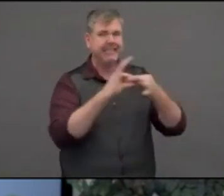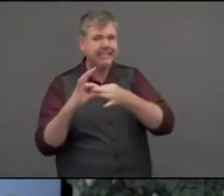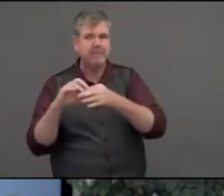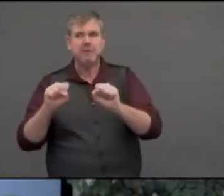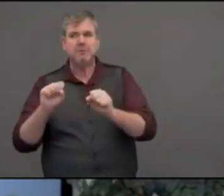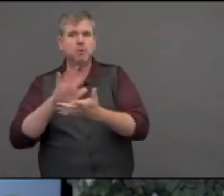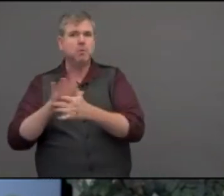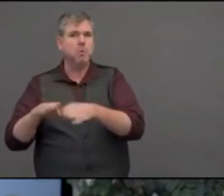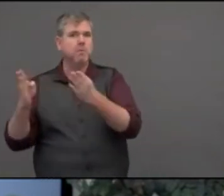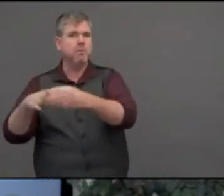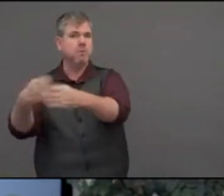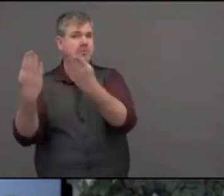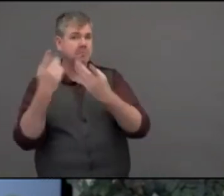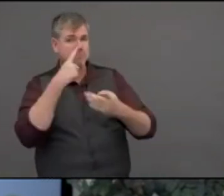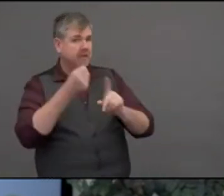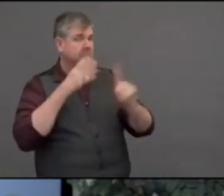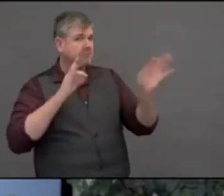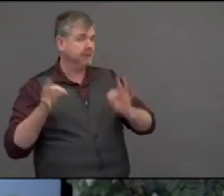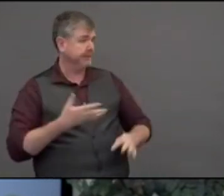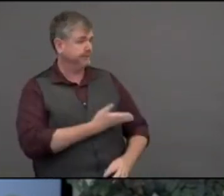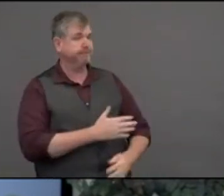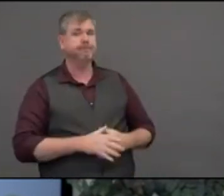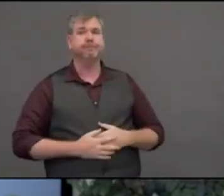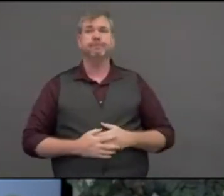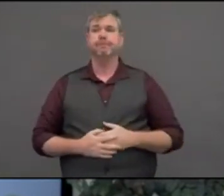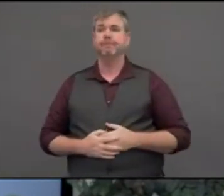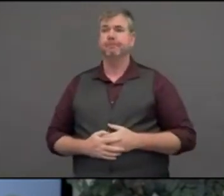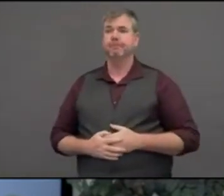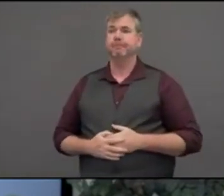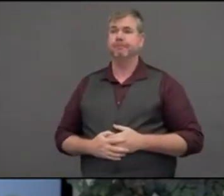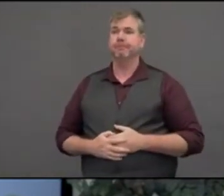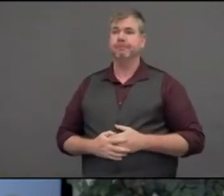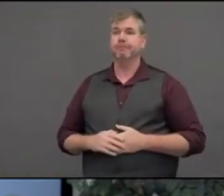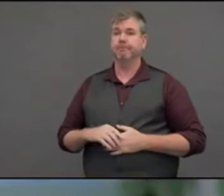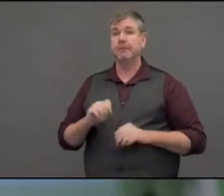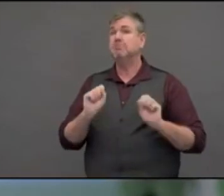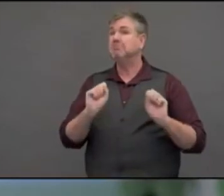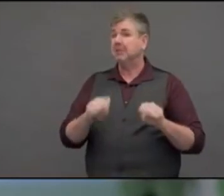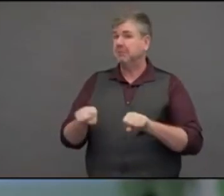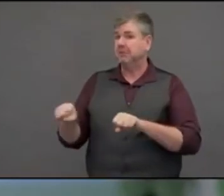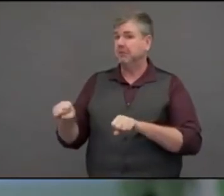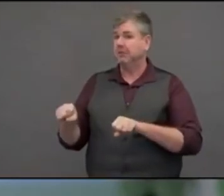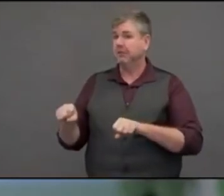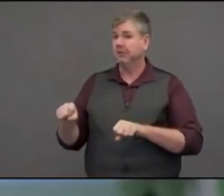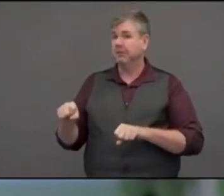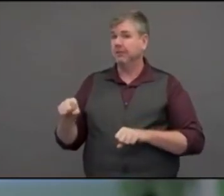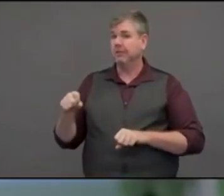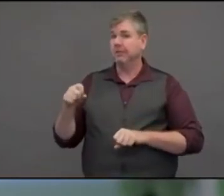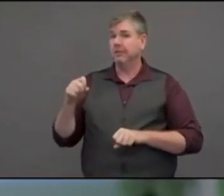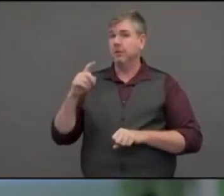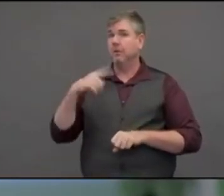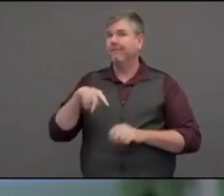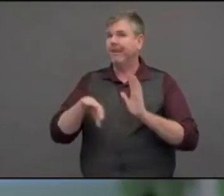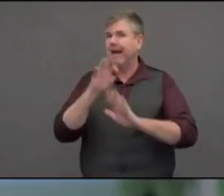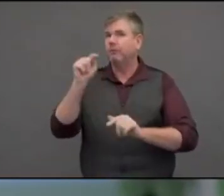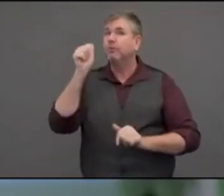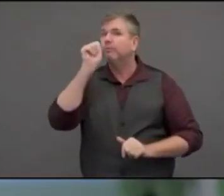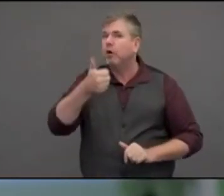possible that we'll find out that, we'll find out that news tomorrow, so we'll see. But that's, I think, a reasonably likely outcome.